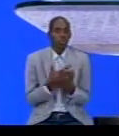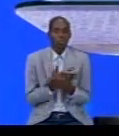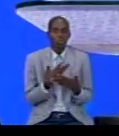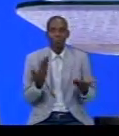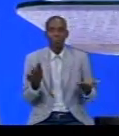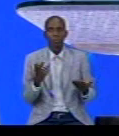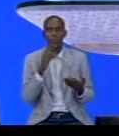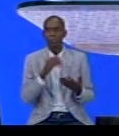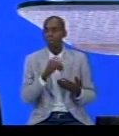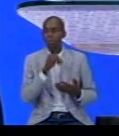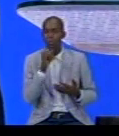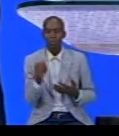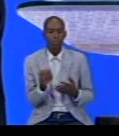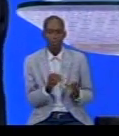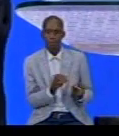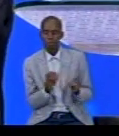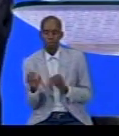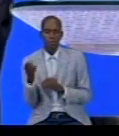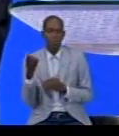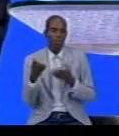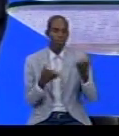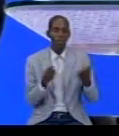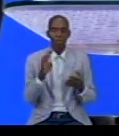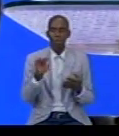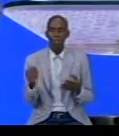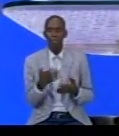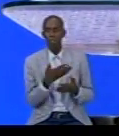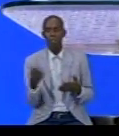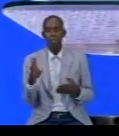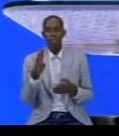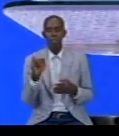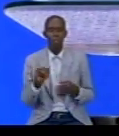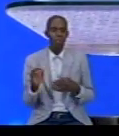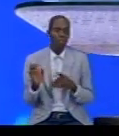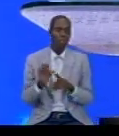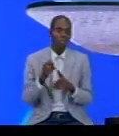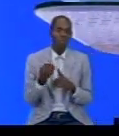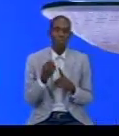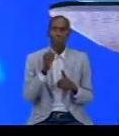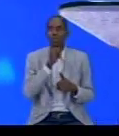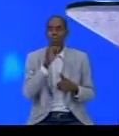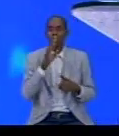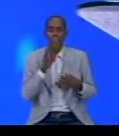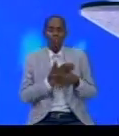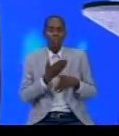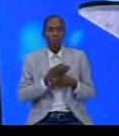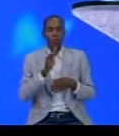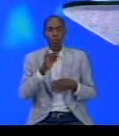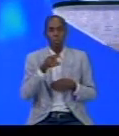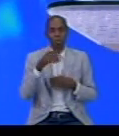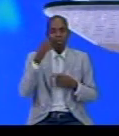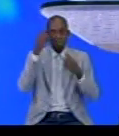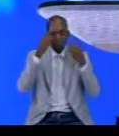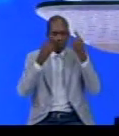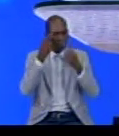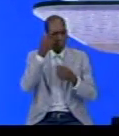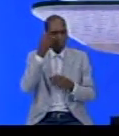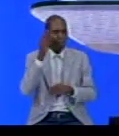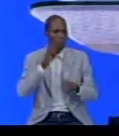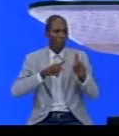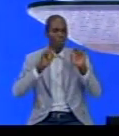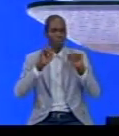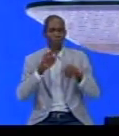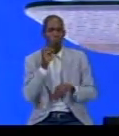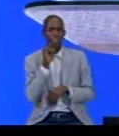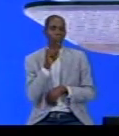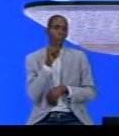of a boss here and there, and you are not harassed by your thoughts, because the people can see this man,